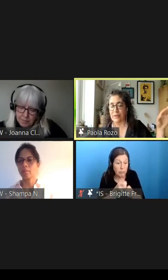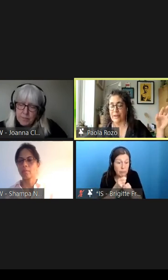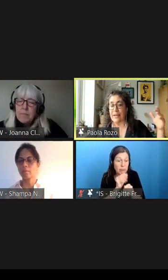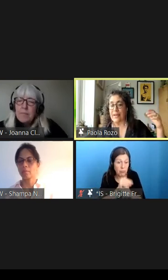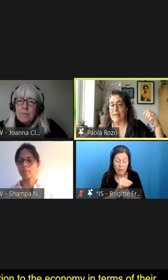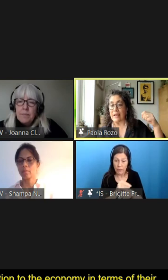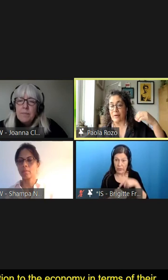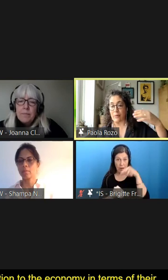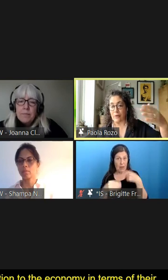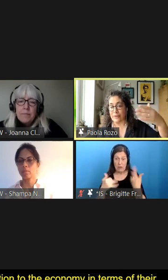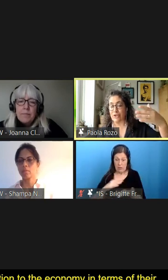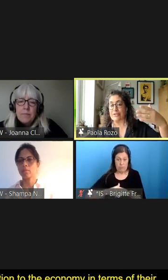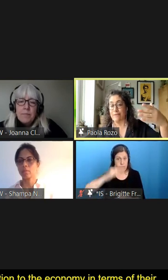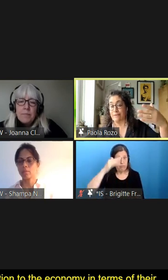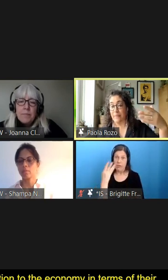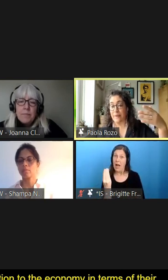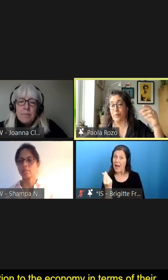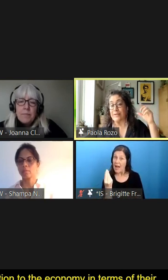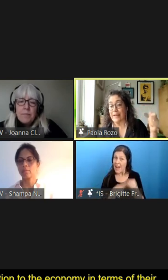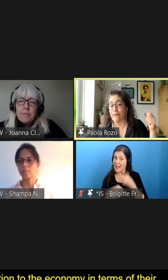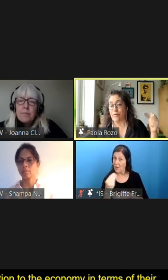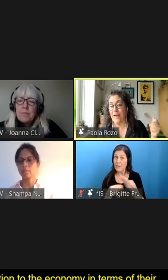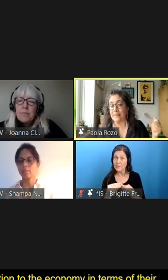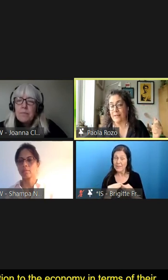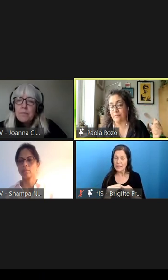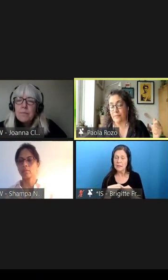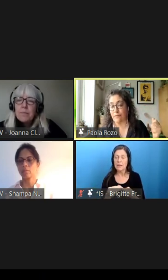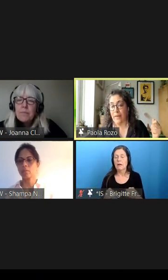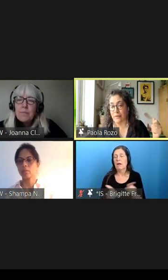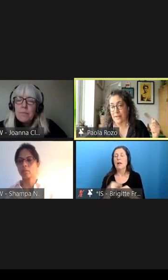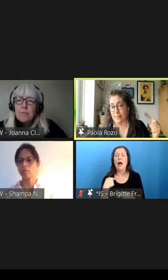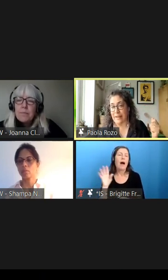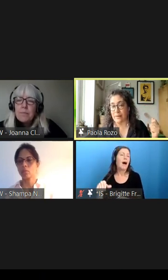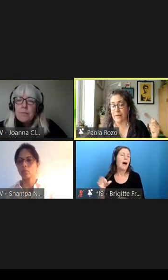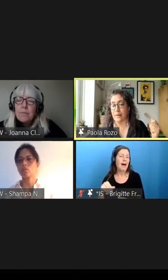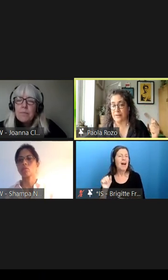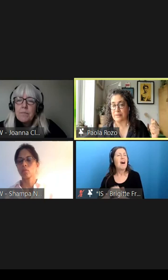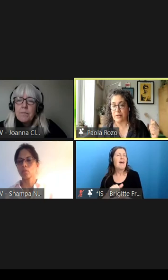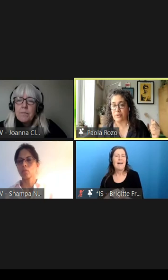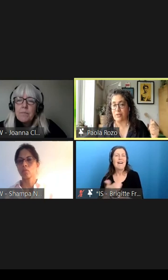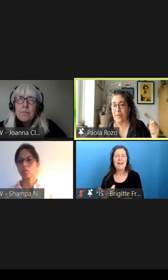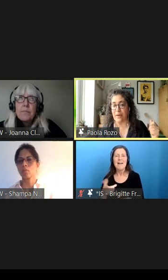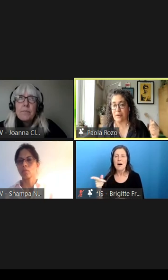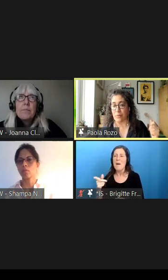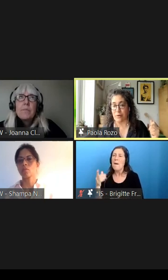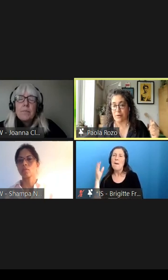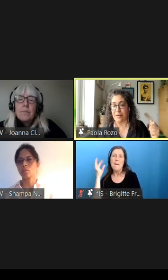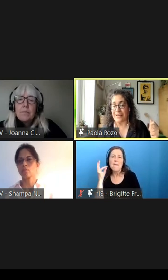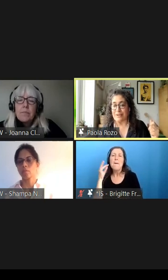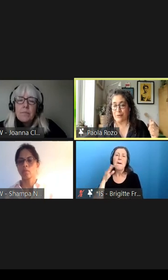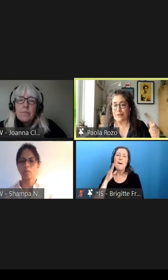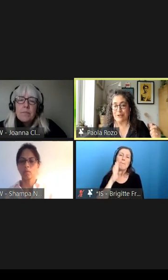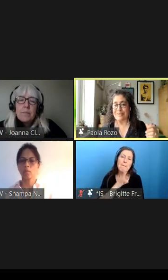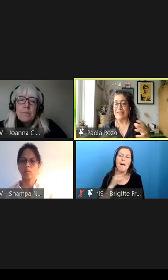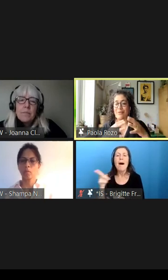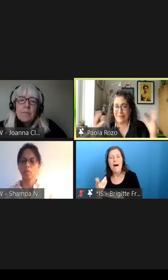overlooked. If we just see family, we take for granted the fathers and men participation in the care work.